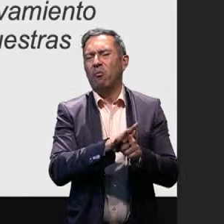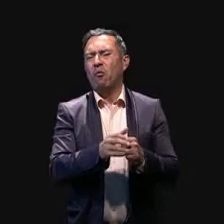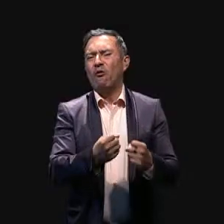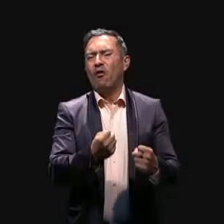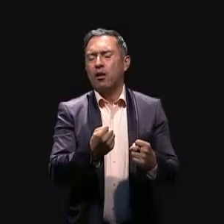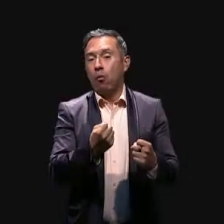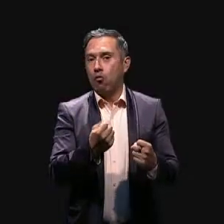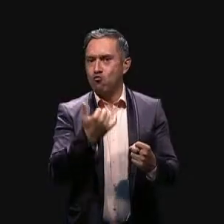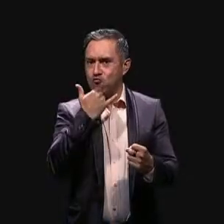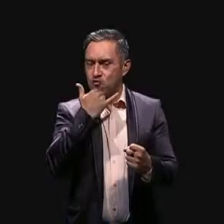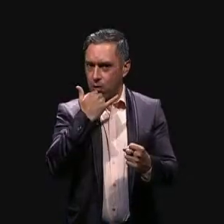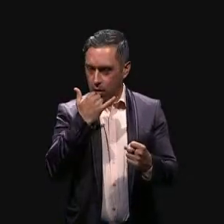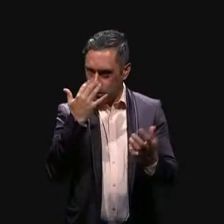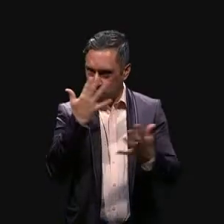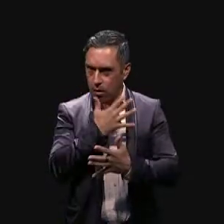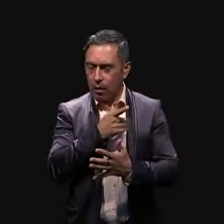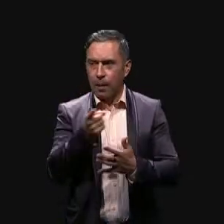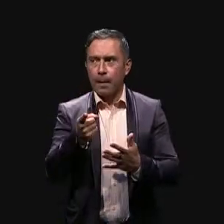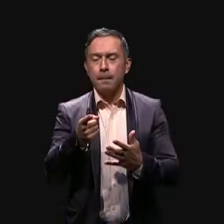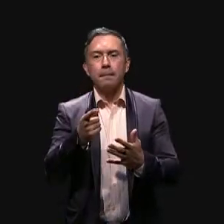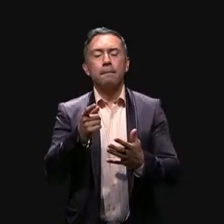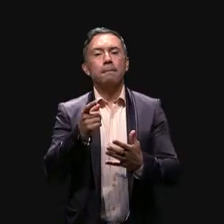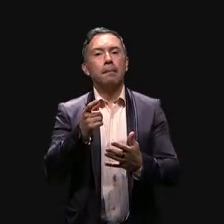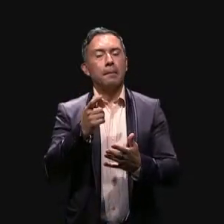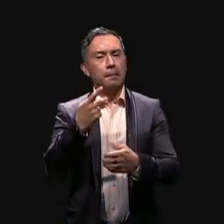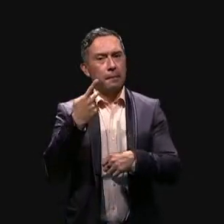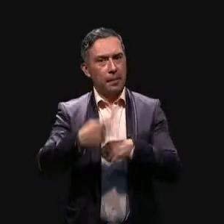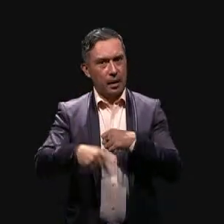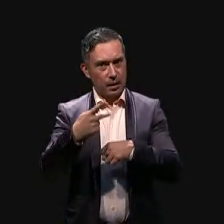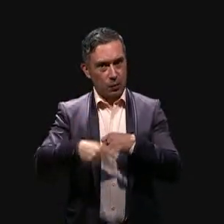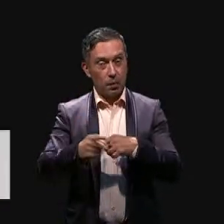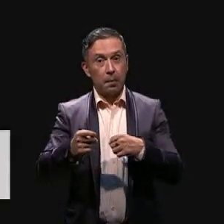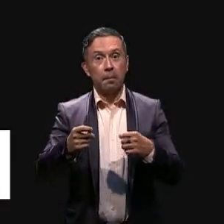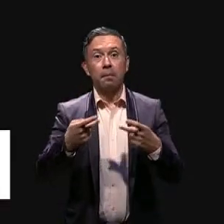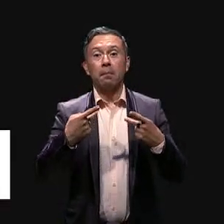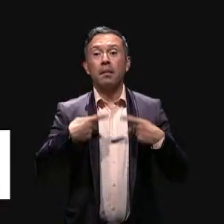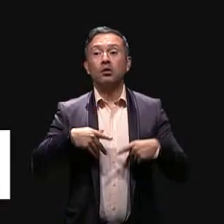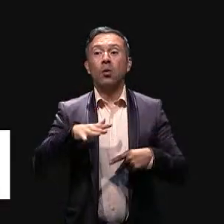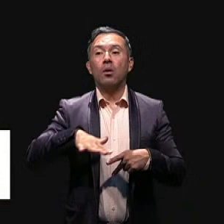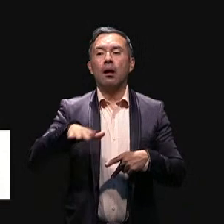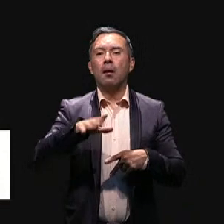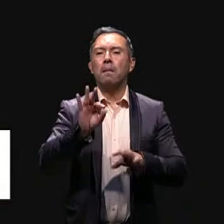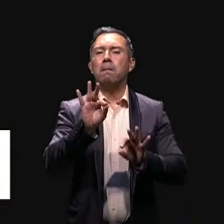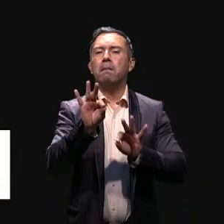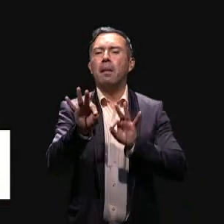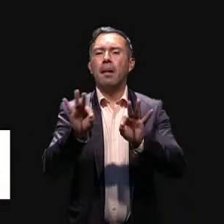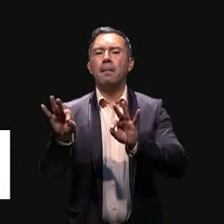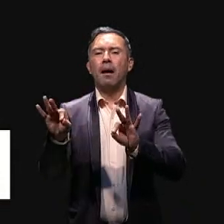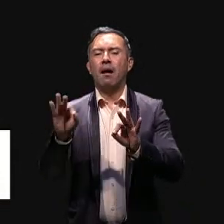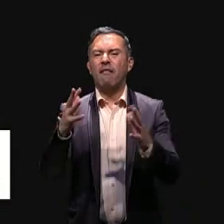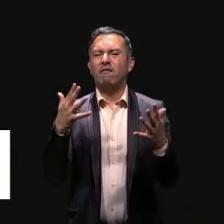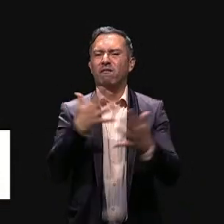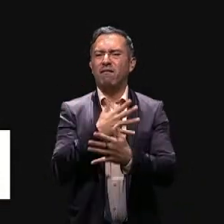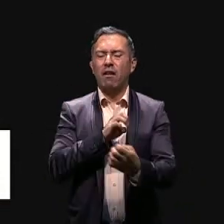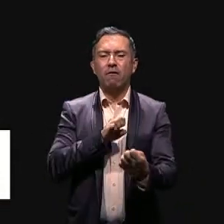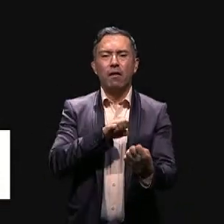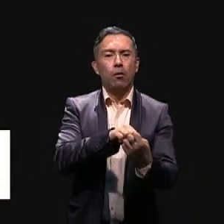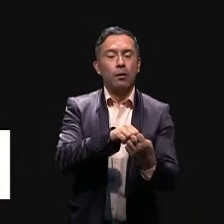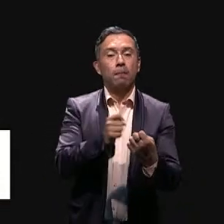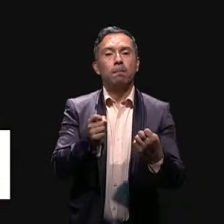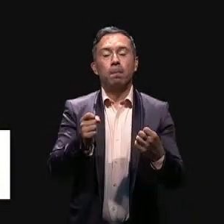systemic degradation of the process, the undermining of voter confidence in the legitimacy of our elections, the attack of our